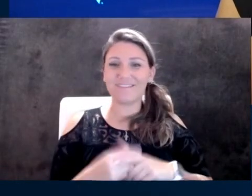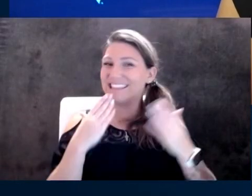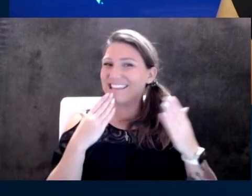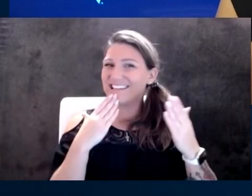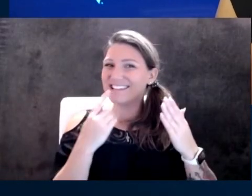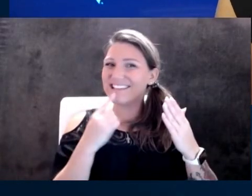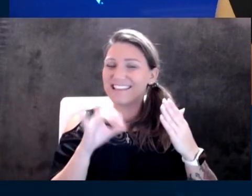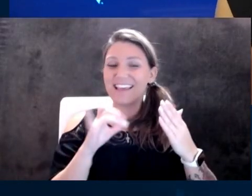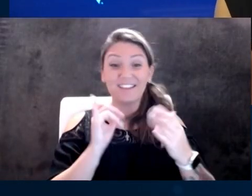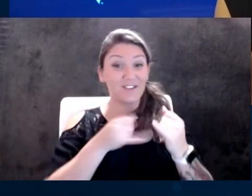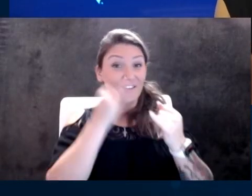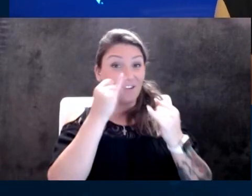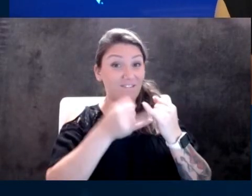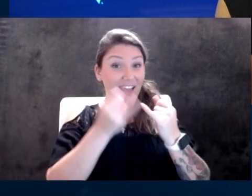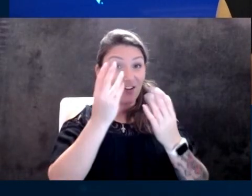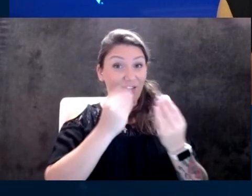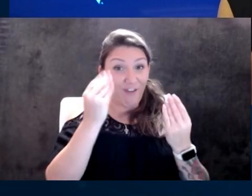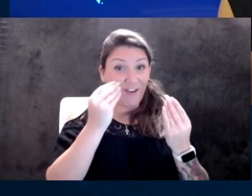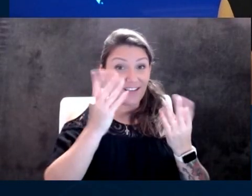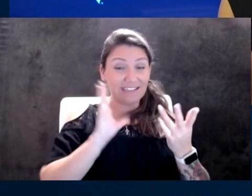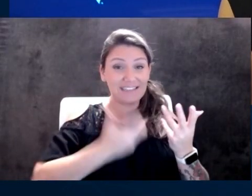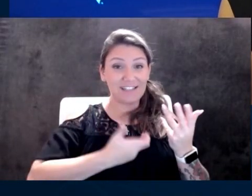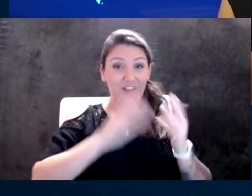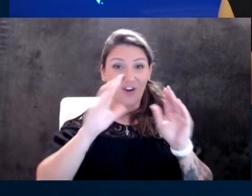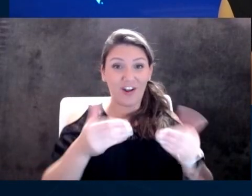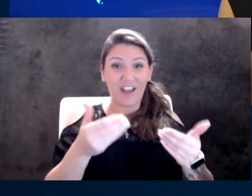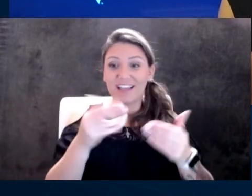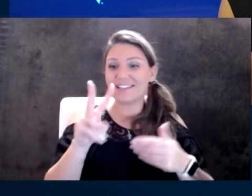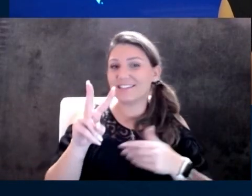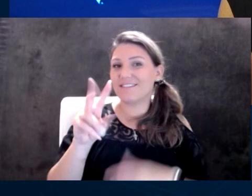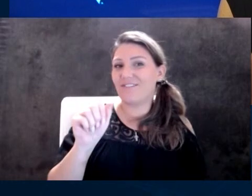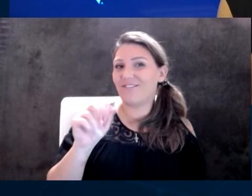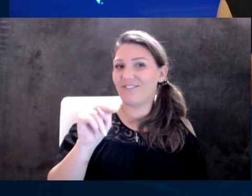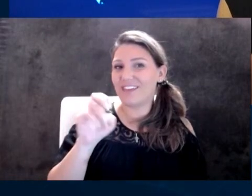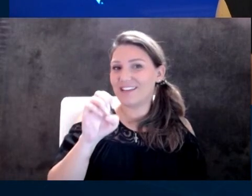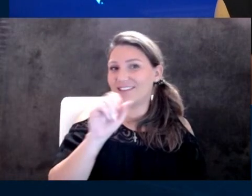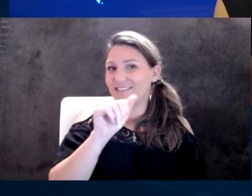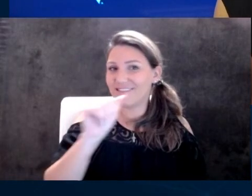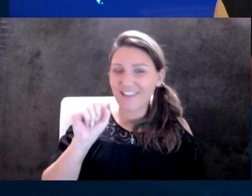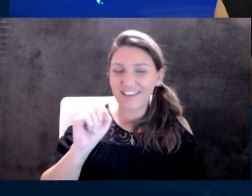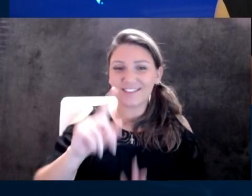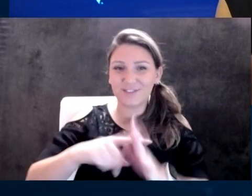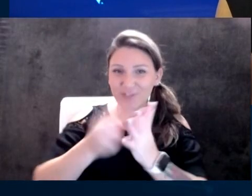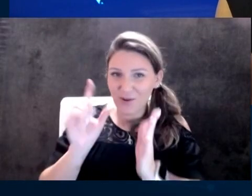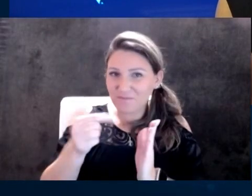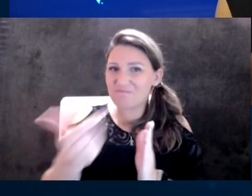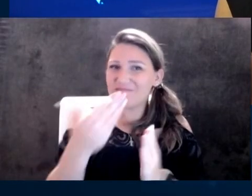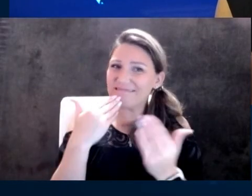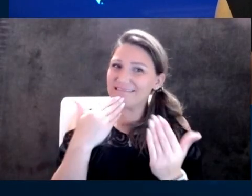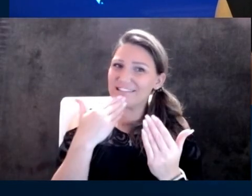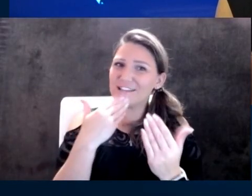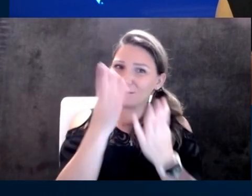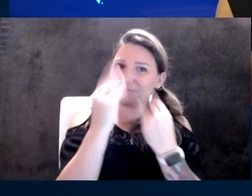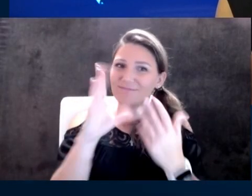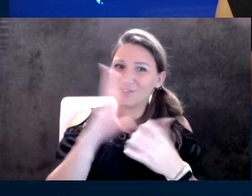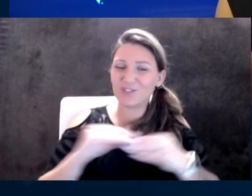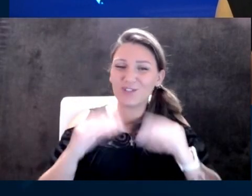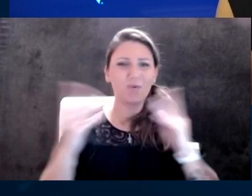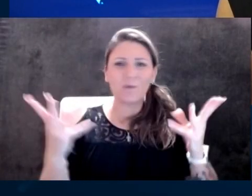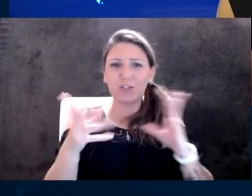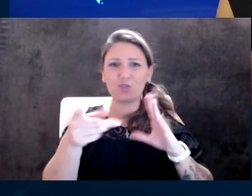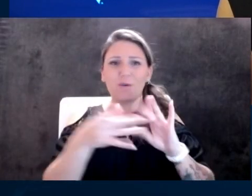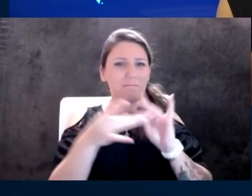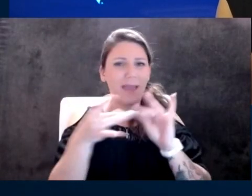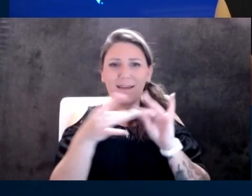final thoughts today from our guest. Vanessa, I'm going to start with you again. Thank you for sharing your story, but just what's your message maybe to other women